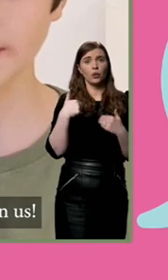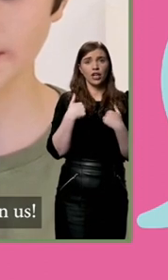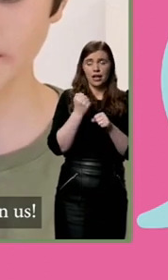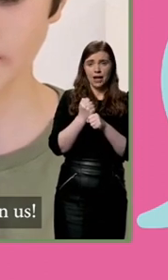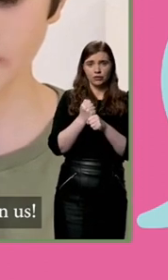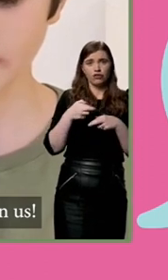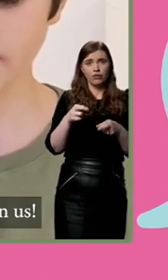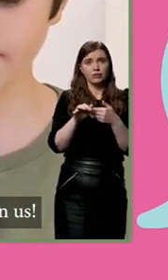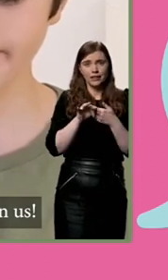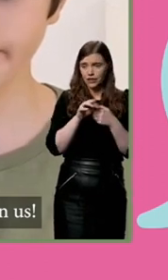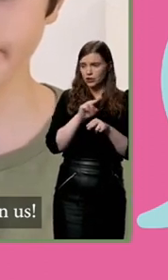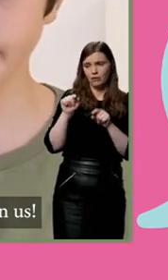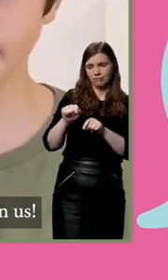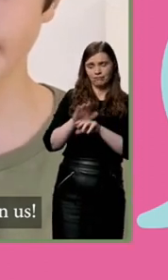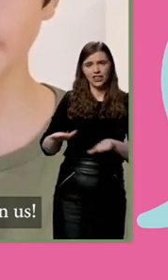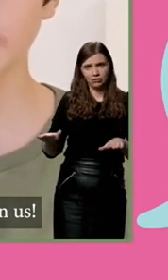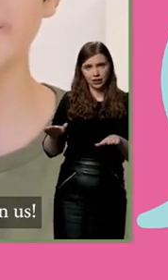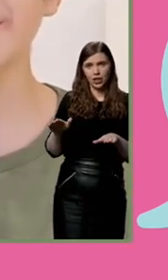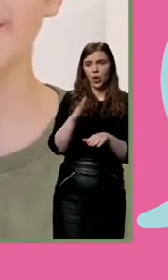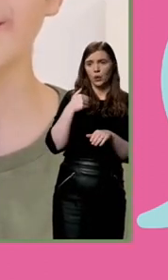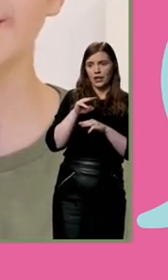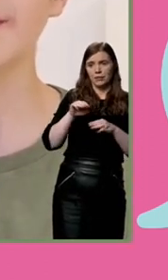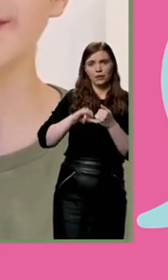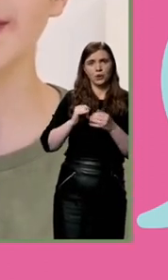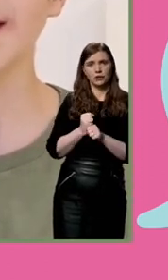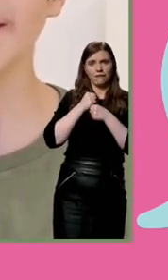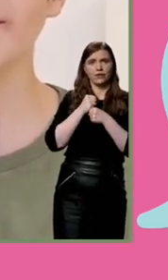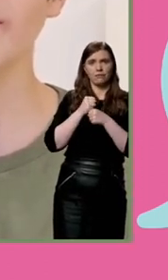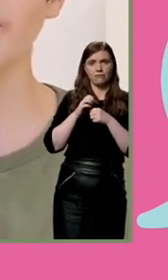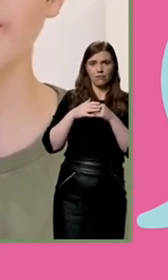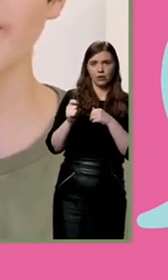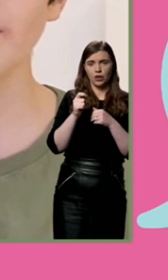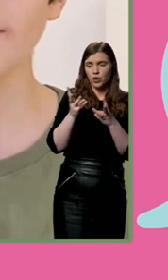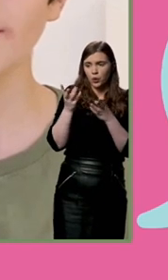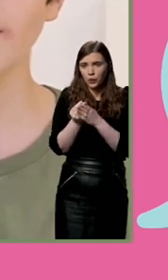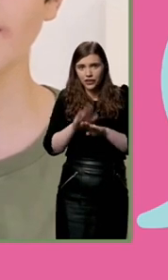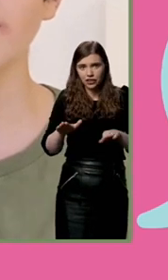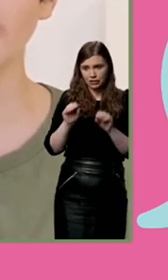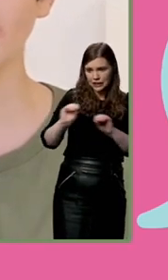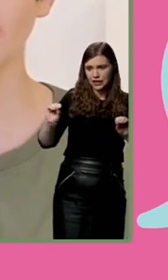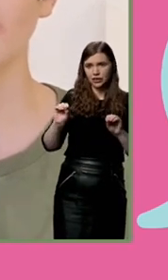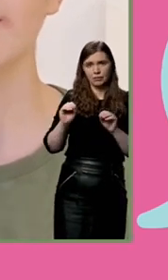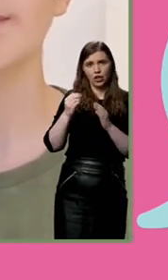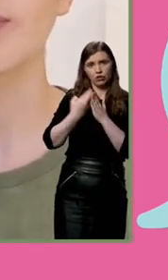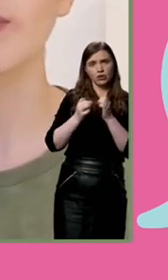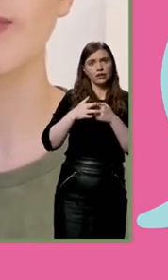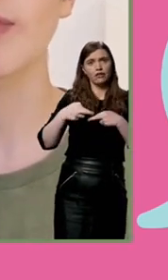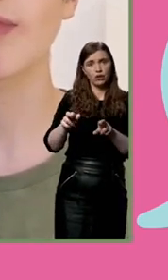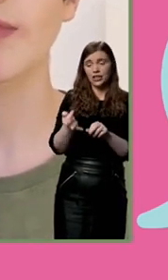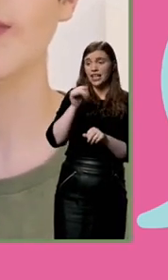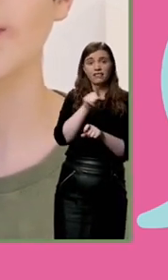If you're worried about the safety of the road, don't take it out on us. We're the ones who suffer the most. Instead, work with your children. Teach them the rules of the